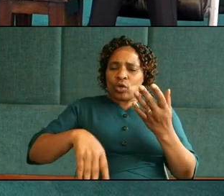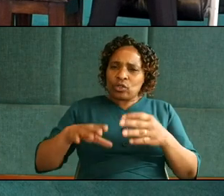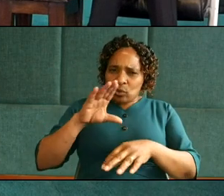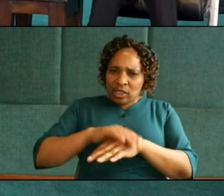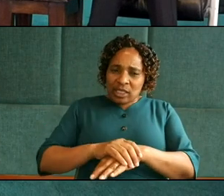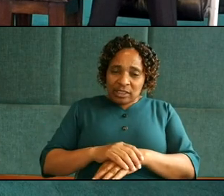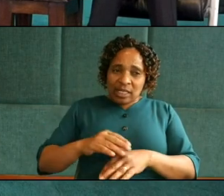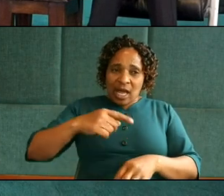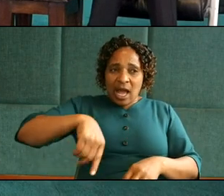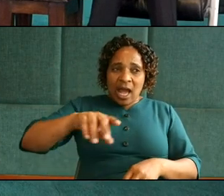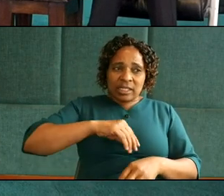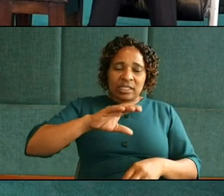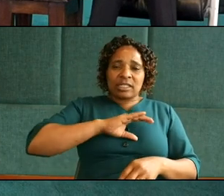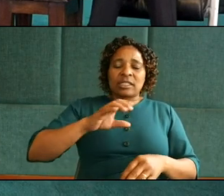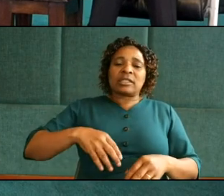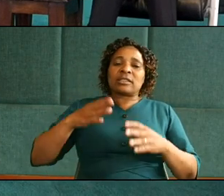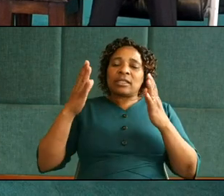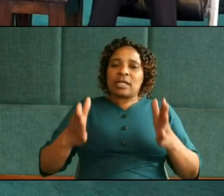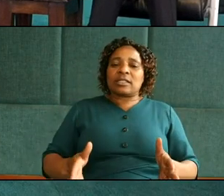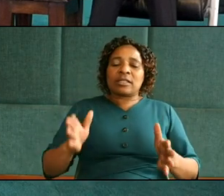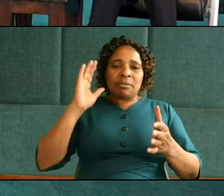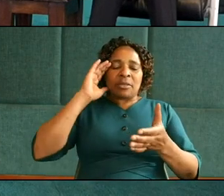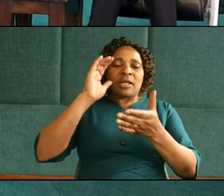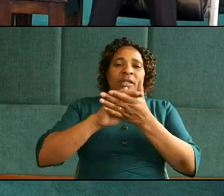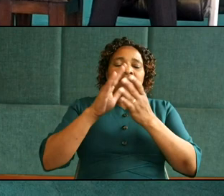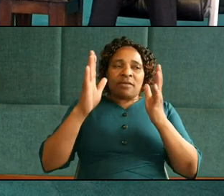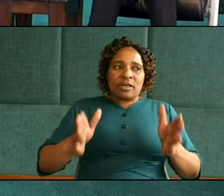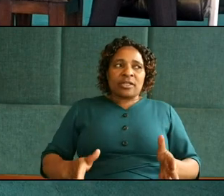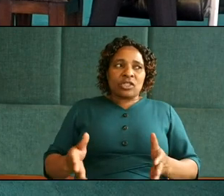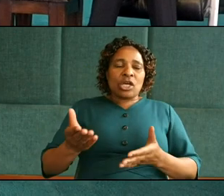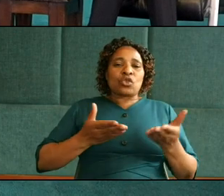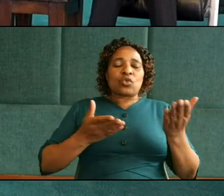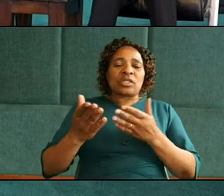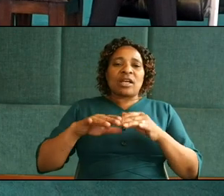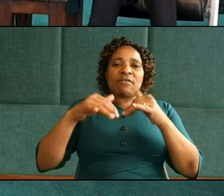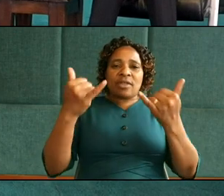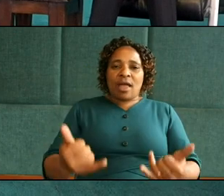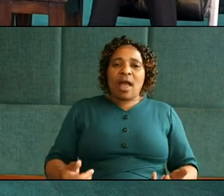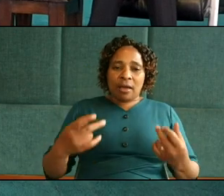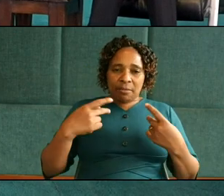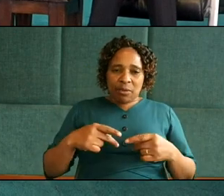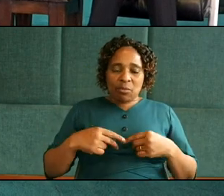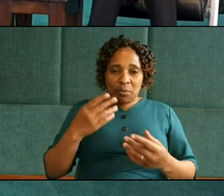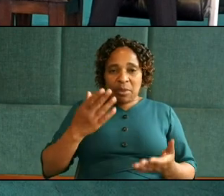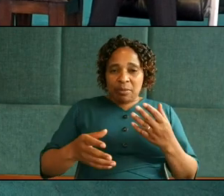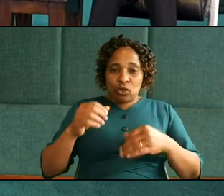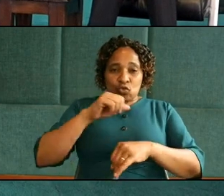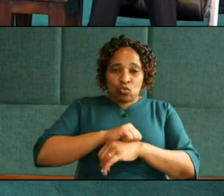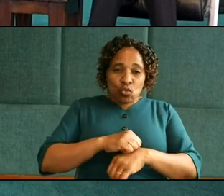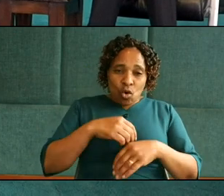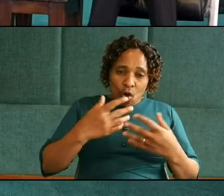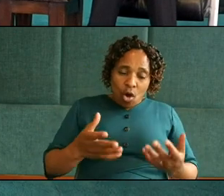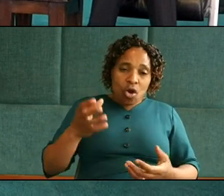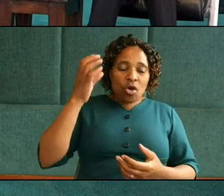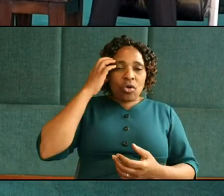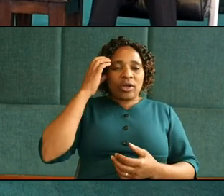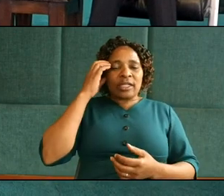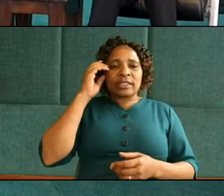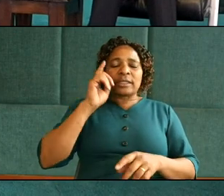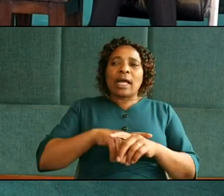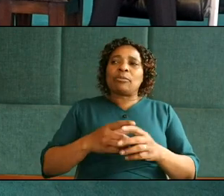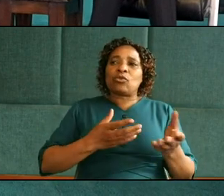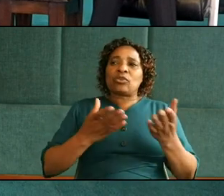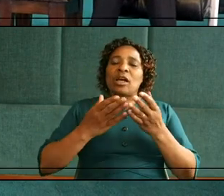we as Christians, we as believers, as you serve, we as young people, whether you are in school, whether you are in college, as you serve